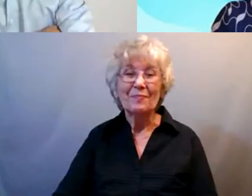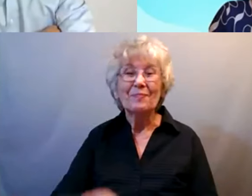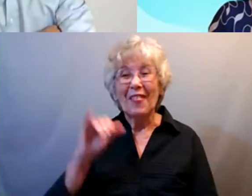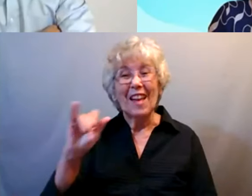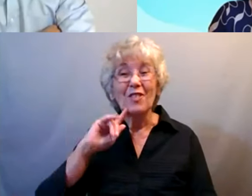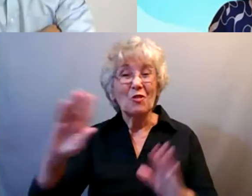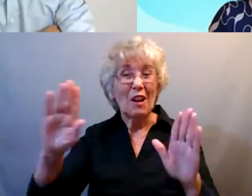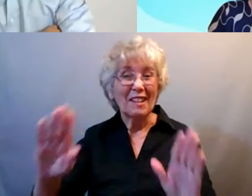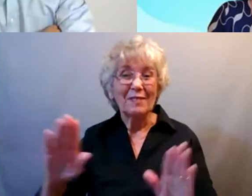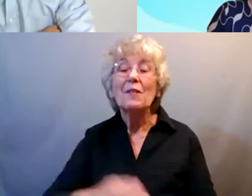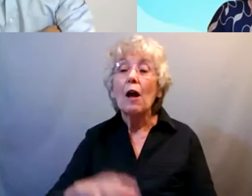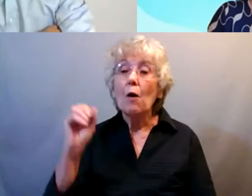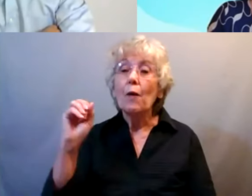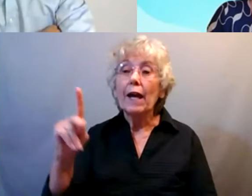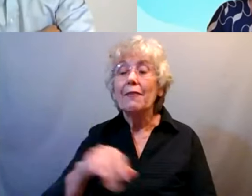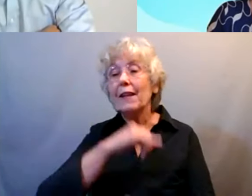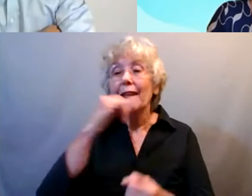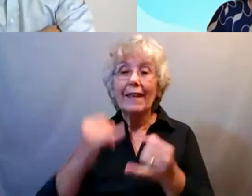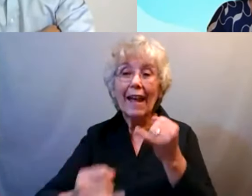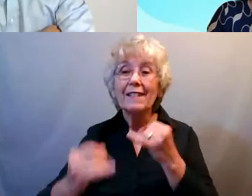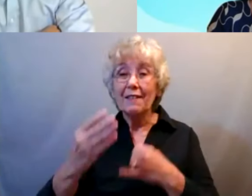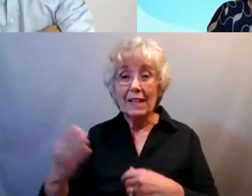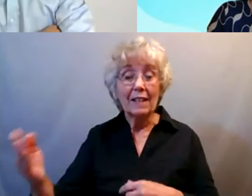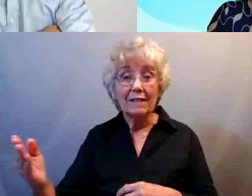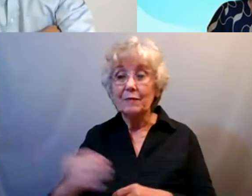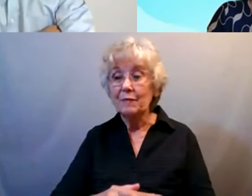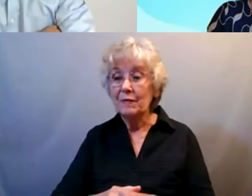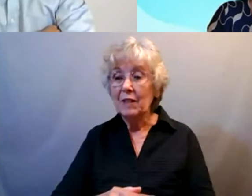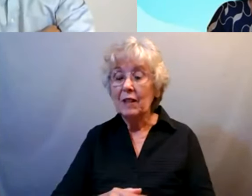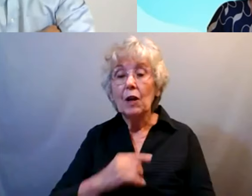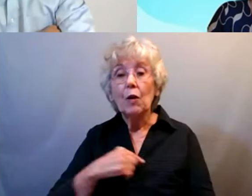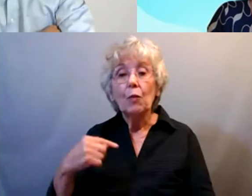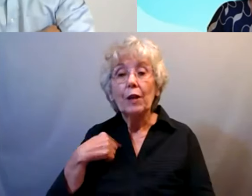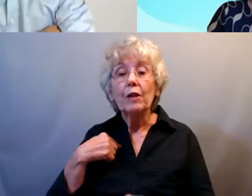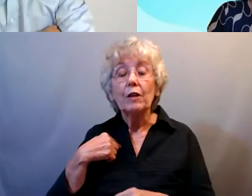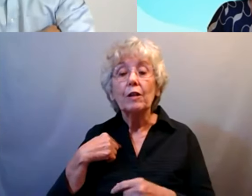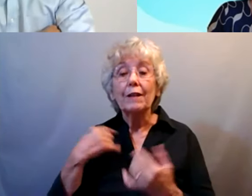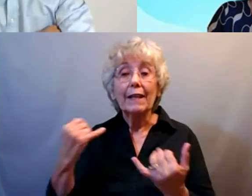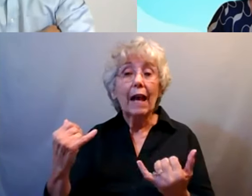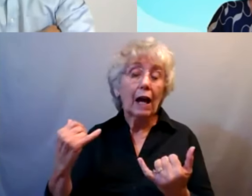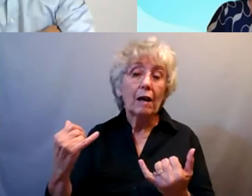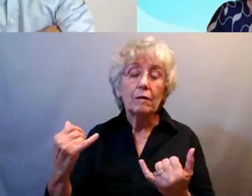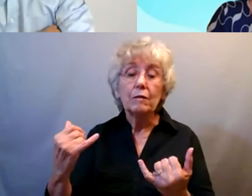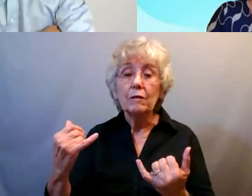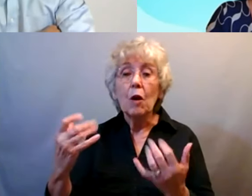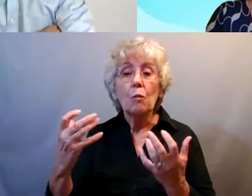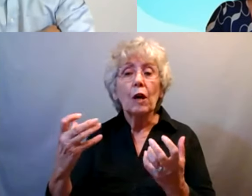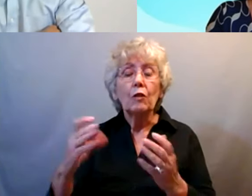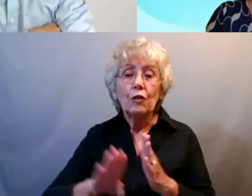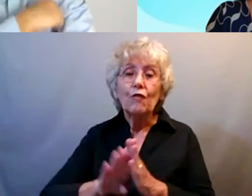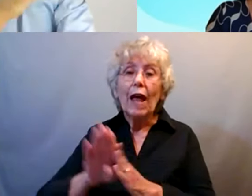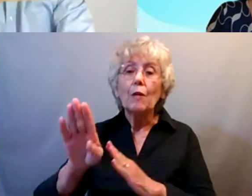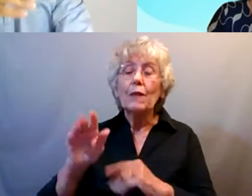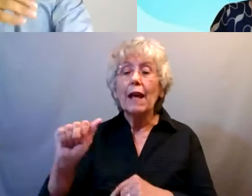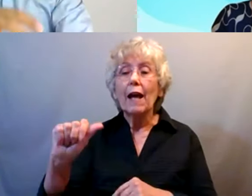great. All right. And the last thing is we're looking to develop our agenda for next